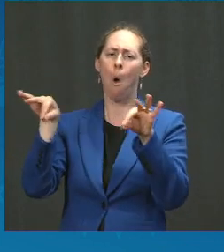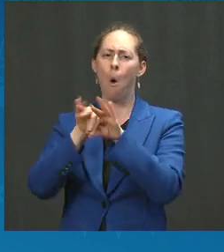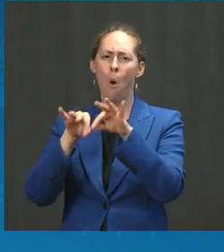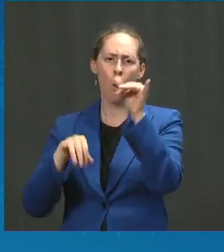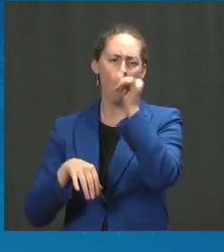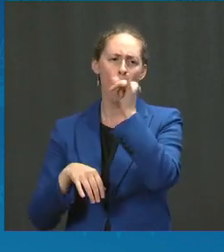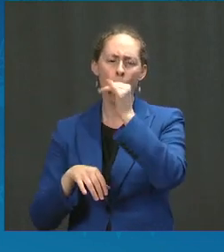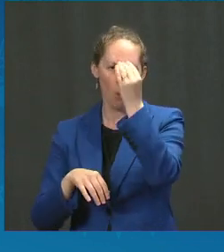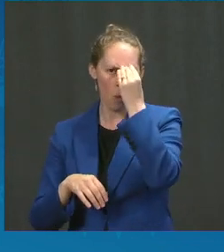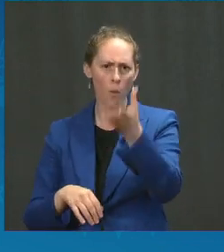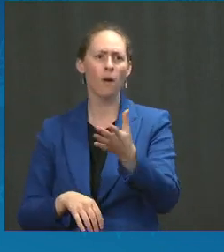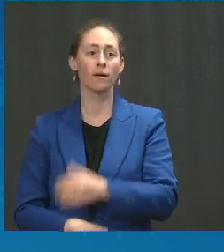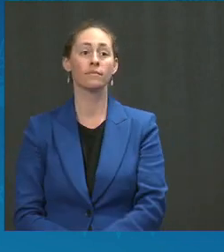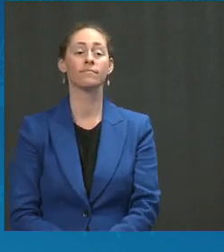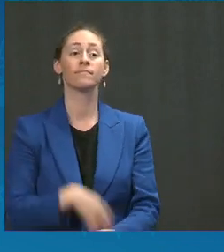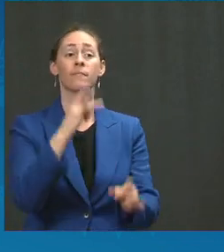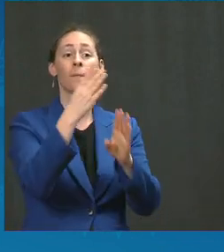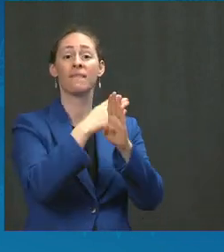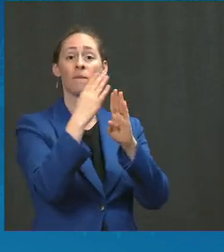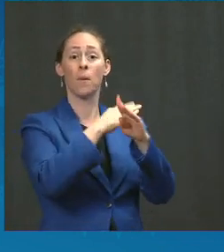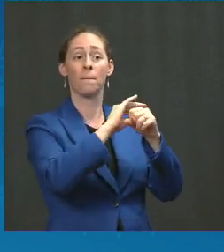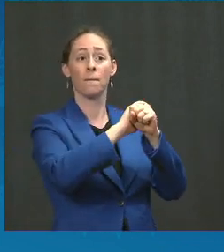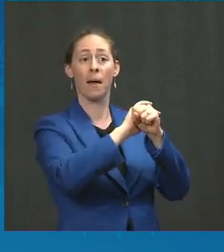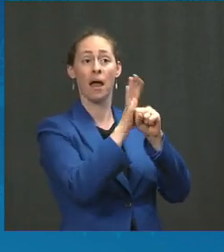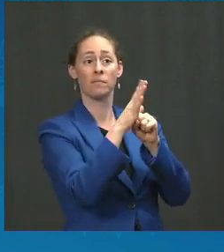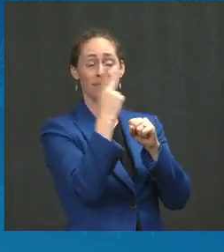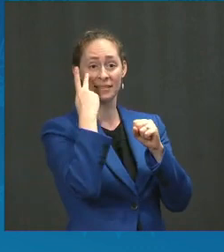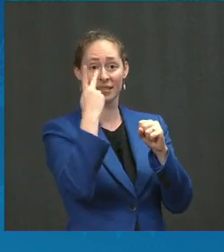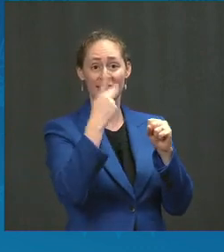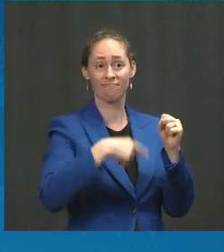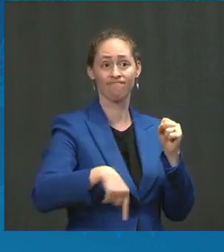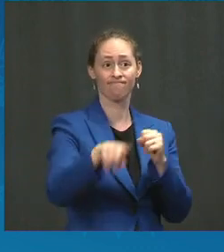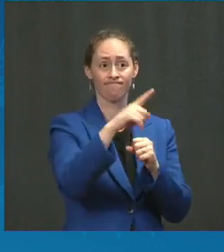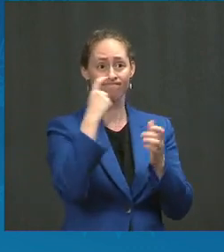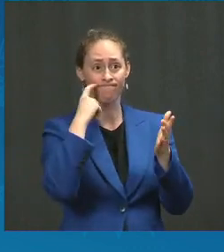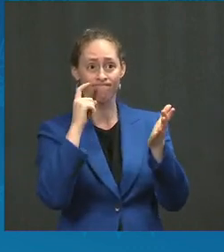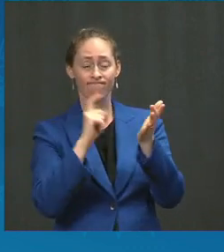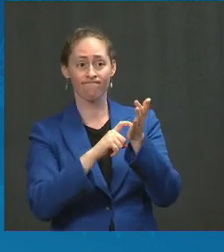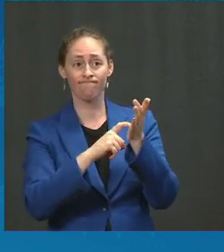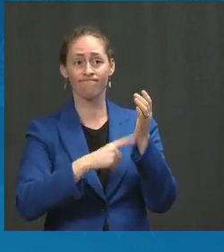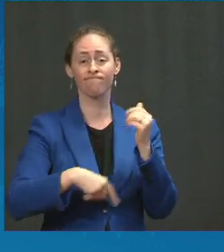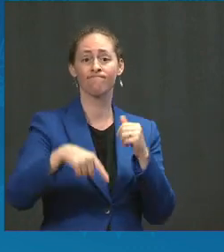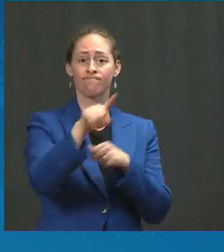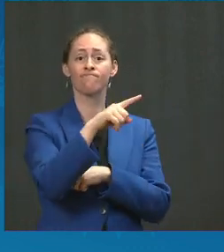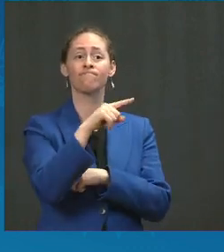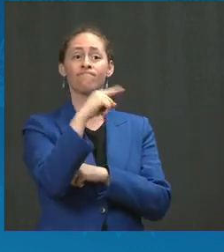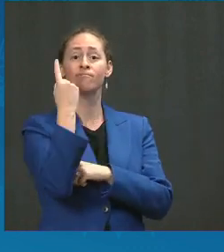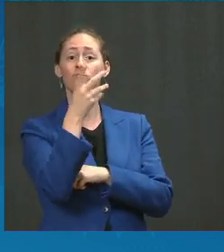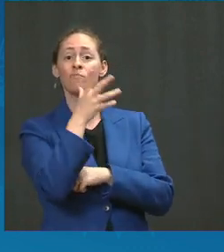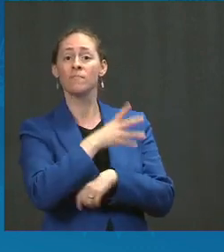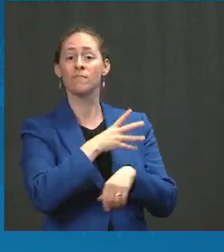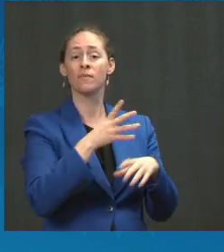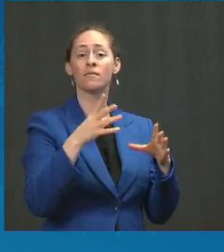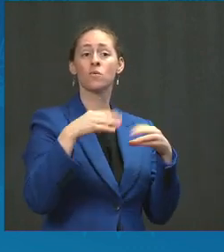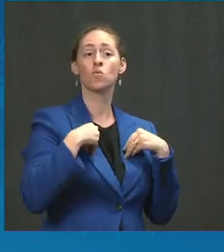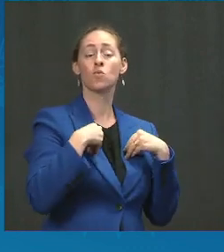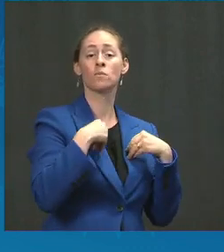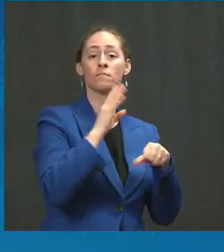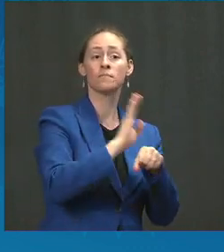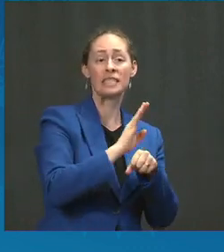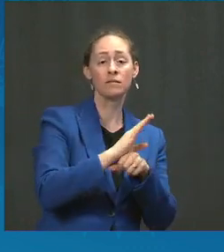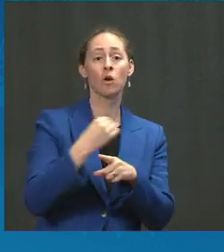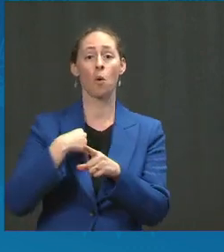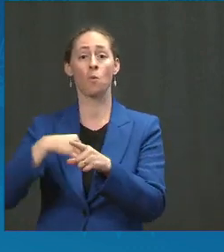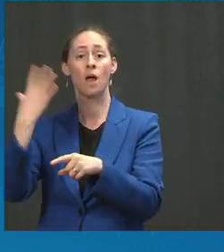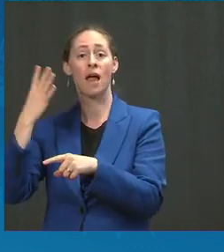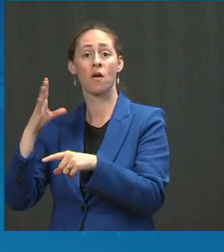average compared to our white counterparts. And yet over 1.5 million businesses generating $45 billion in